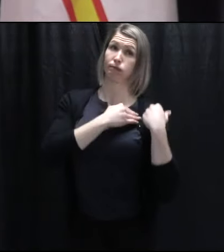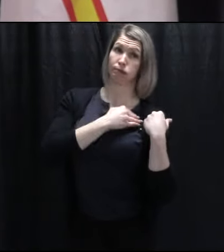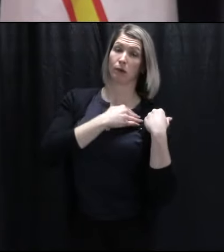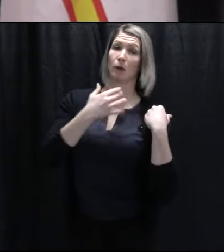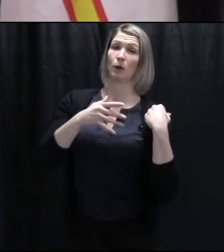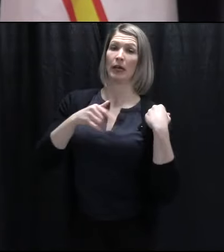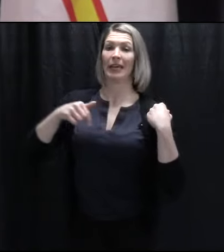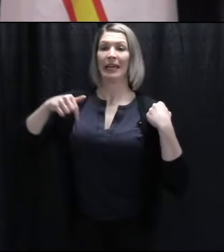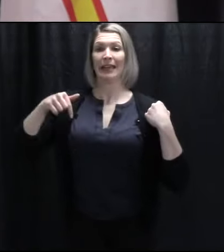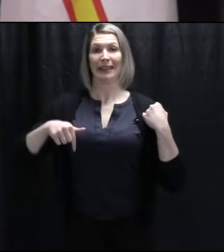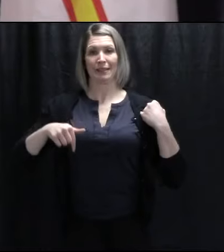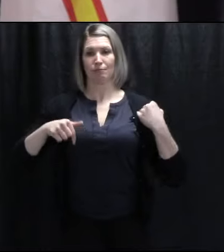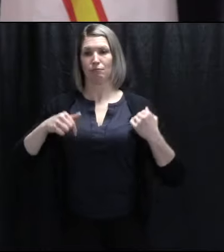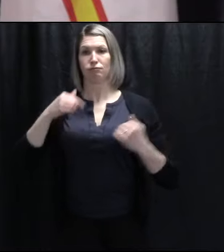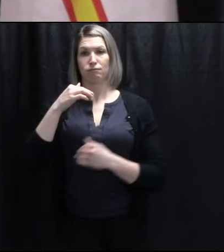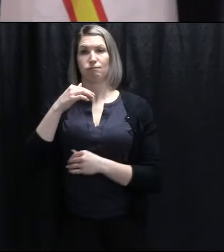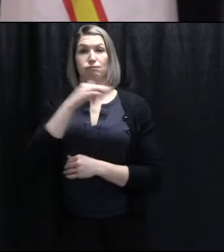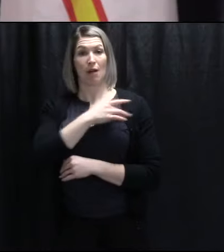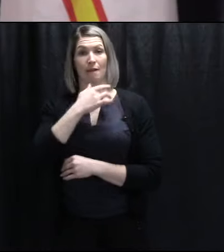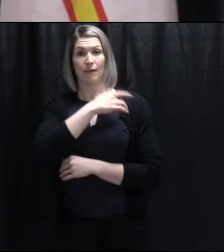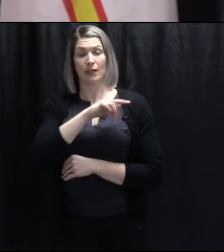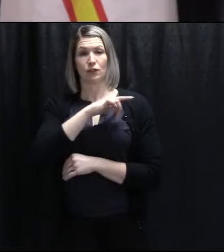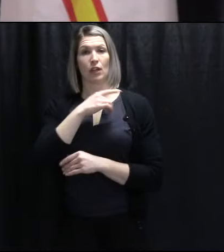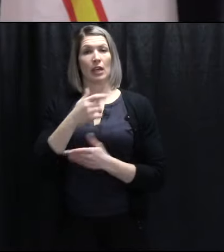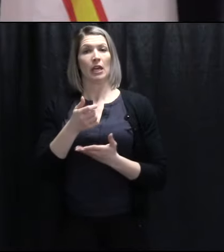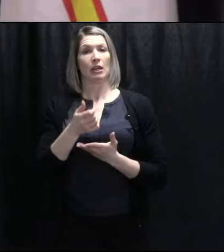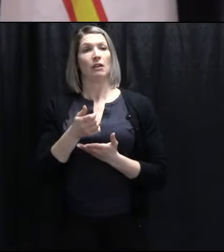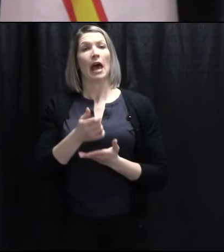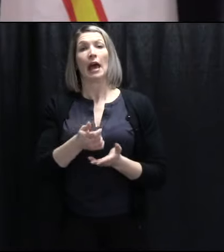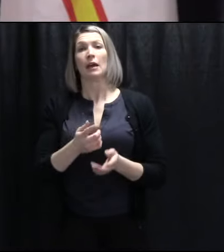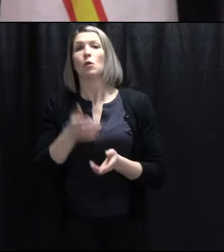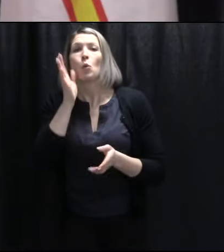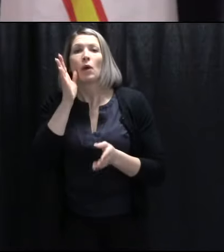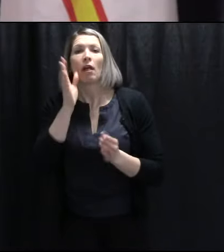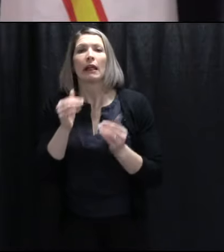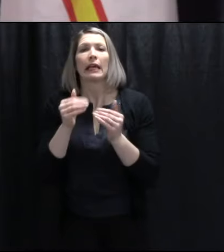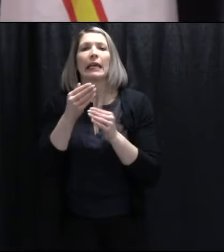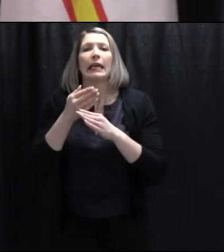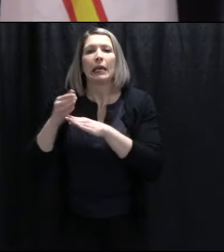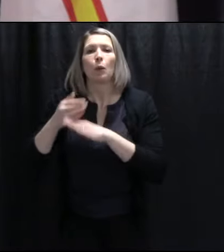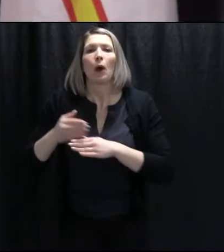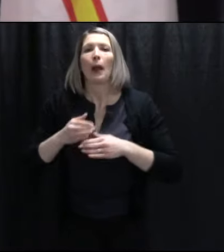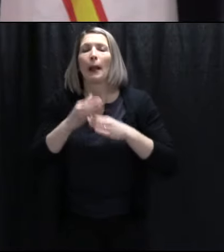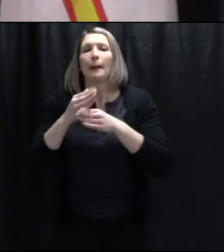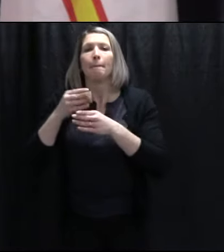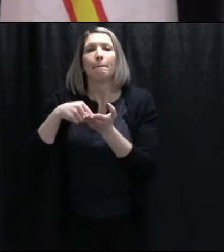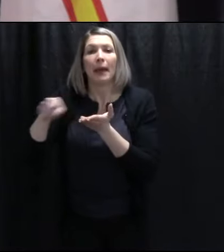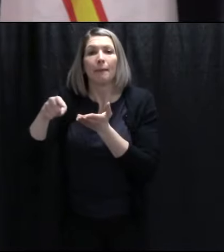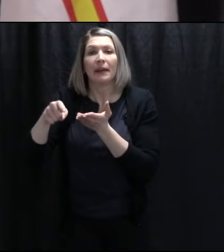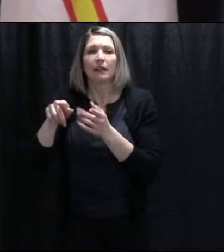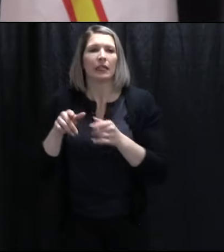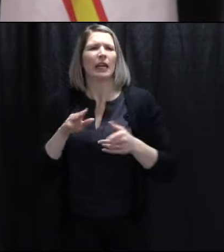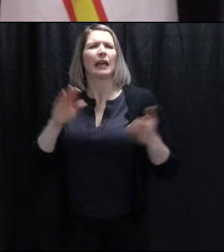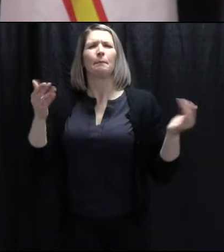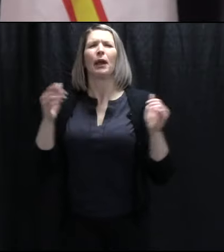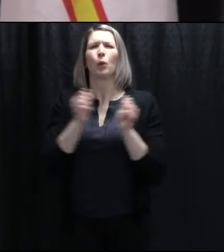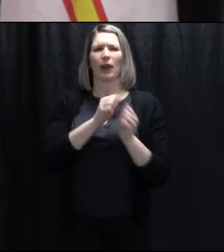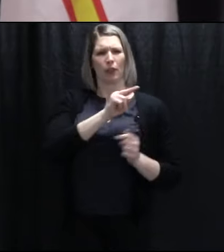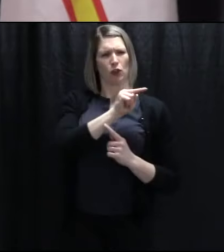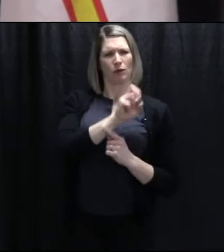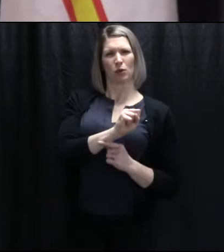not a province that receives equalization. If you compare this to provinces around the country, as an example, Nova Scotia would be over